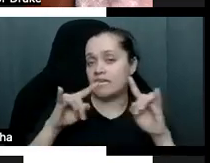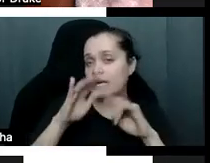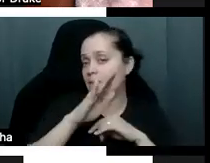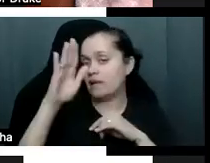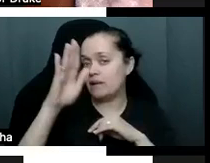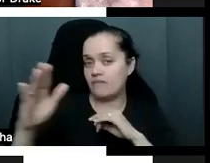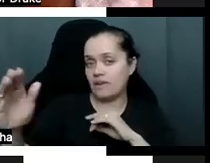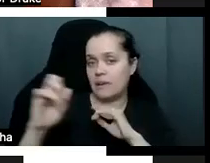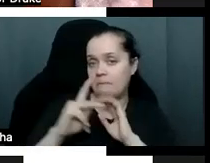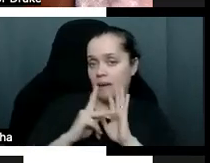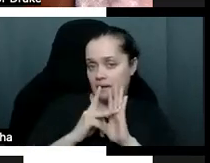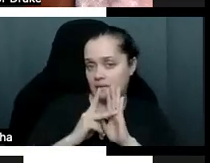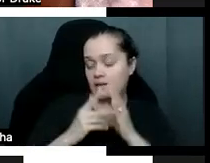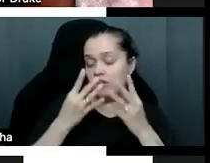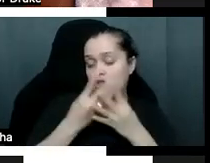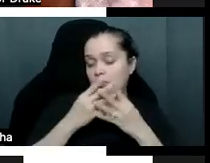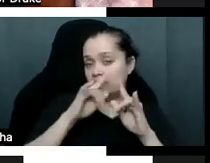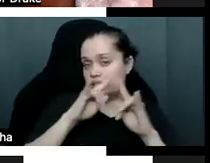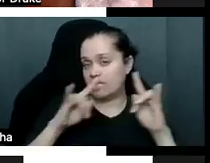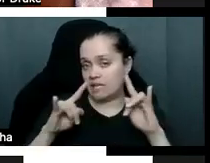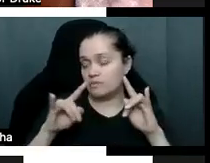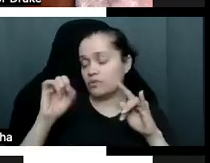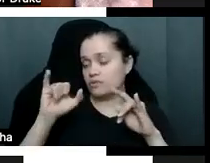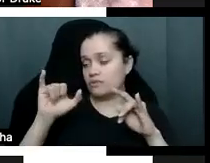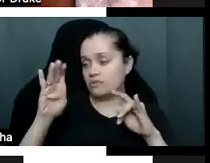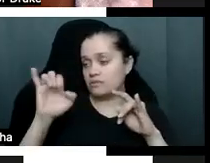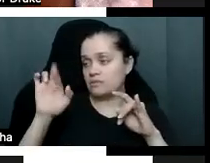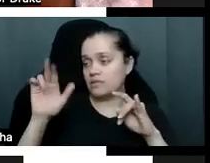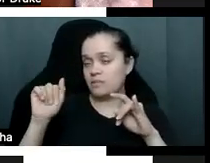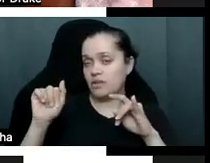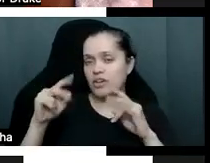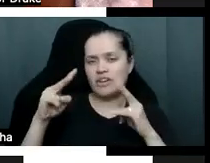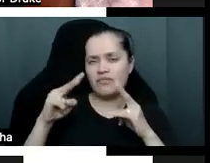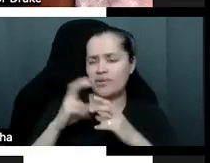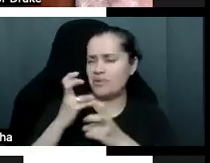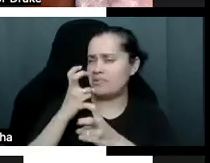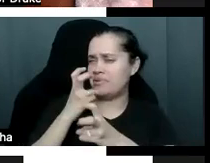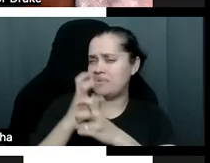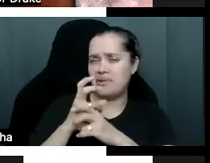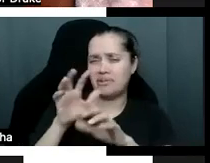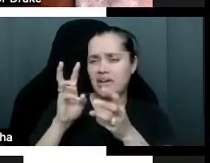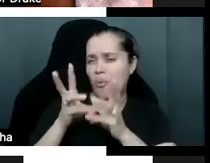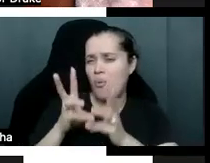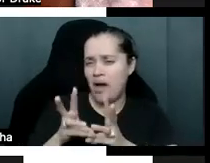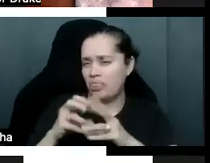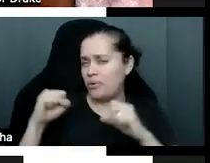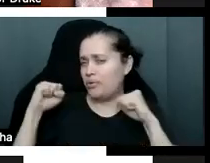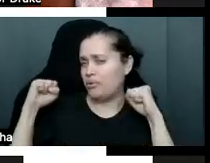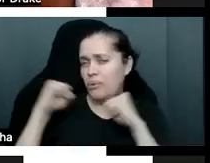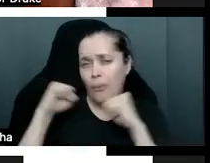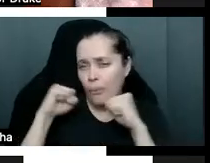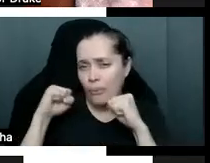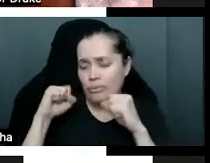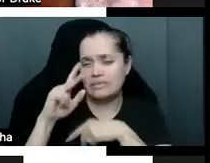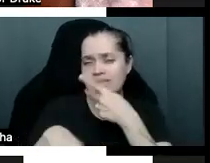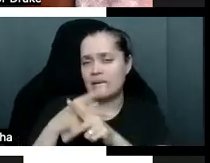back. Prison camps were often in Siberia, often in very rugged circumstances, very cold winter